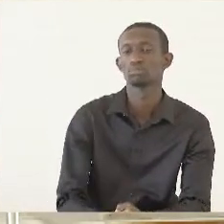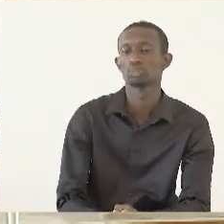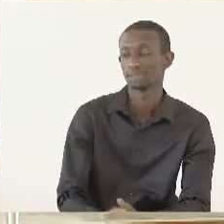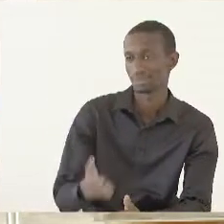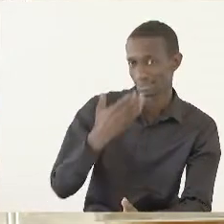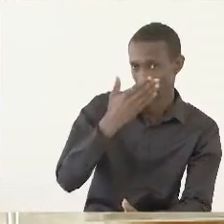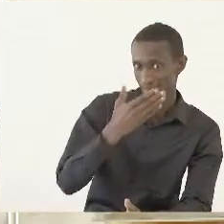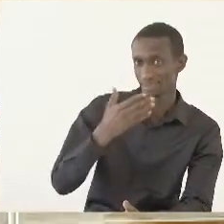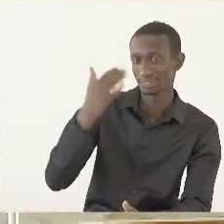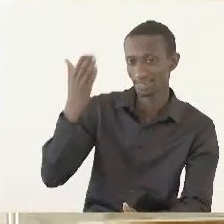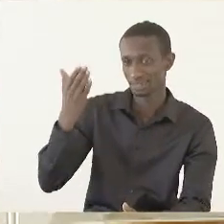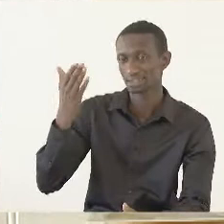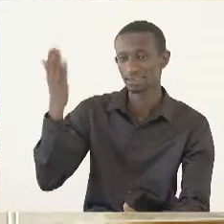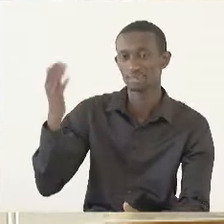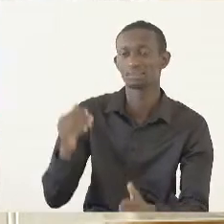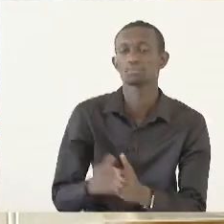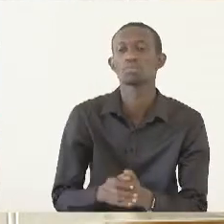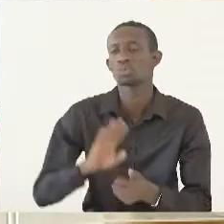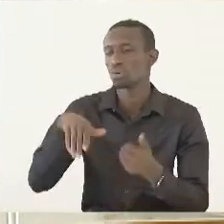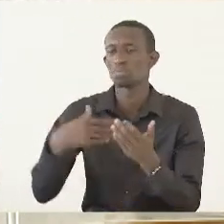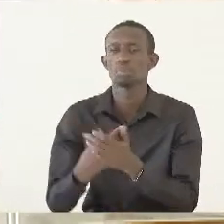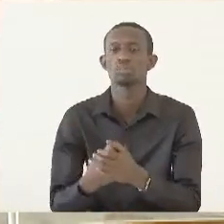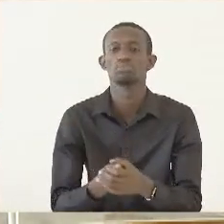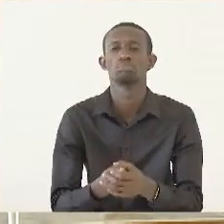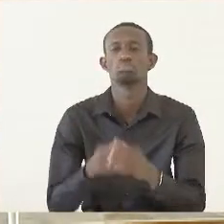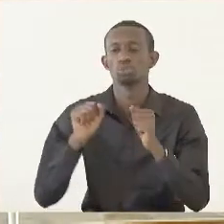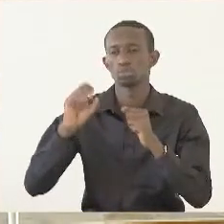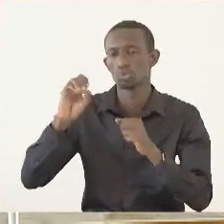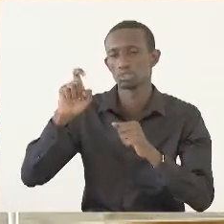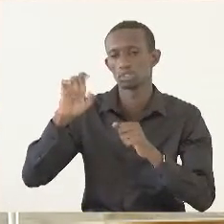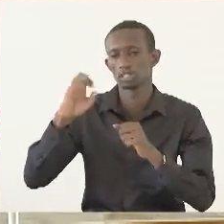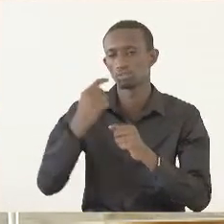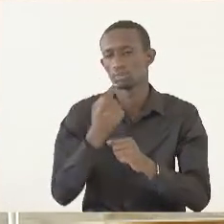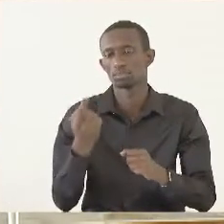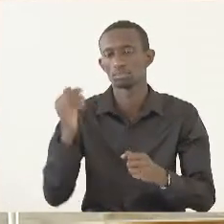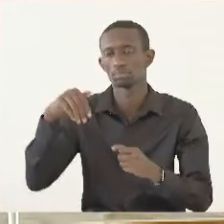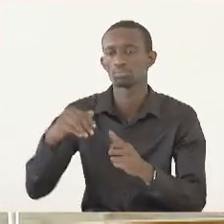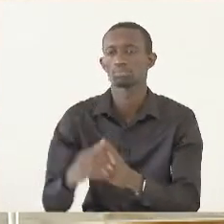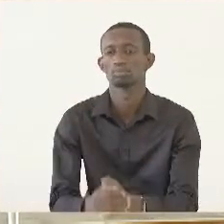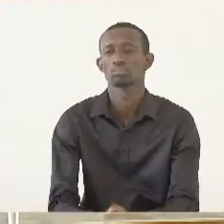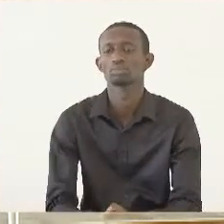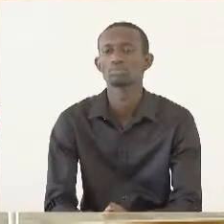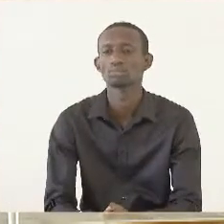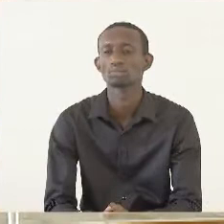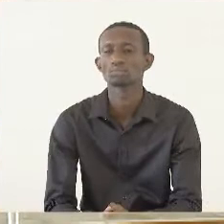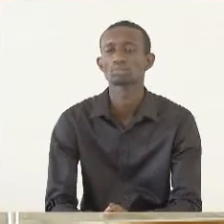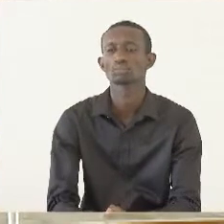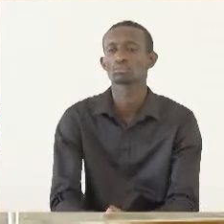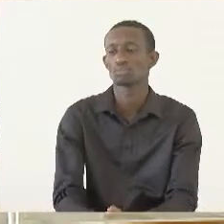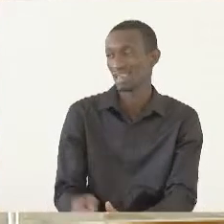will be oxidized to this one will be oxidized to this. This one won't